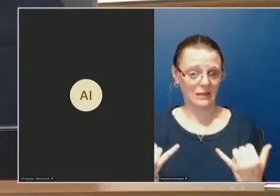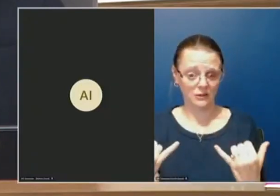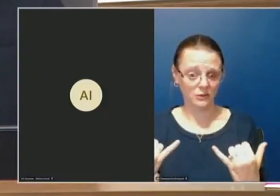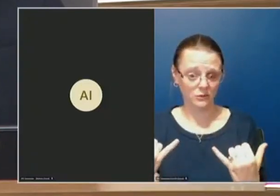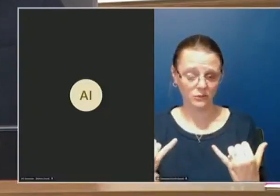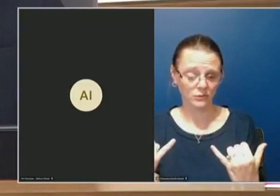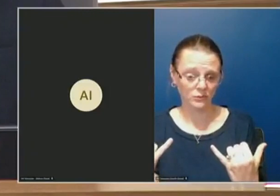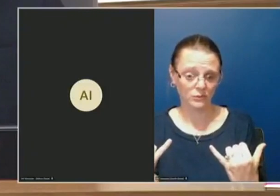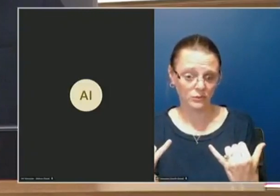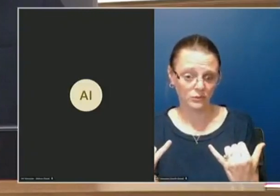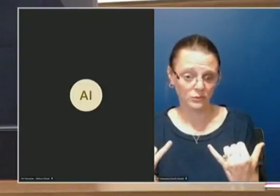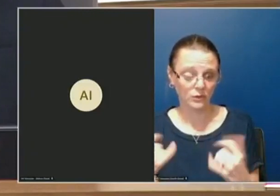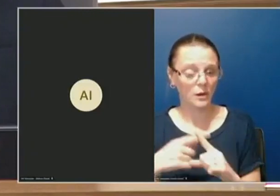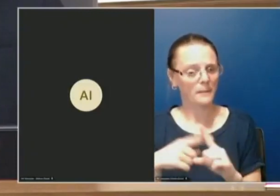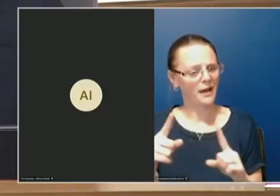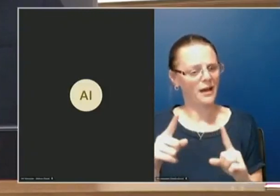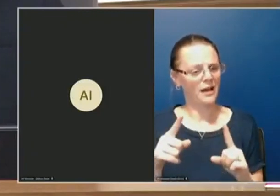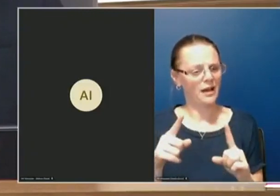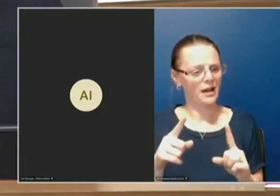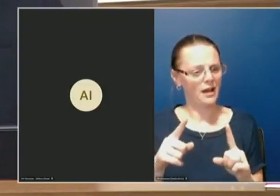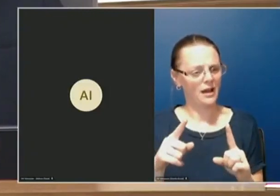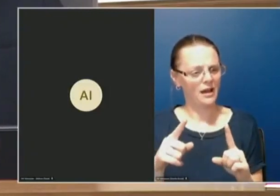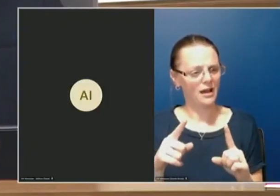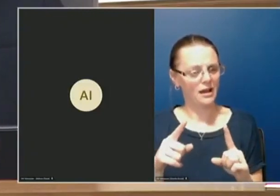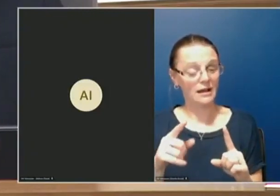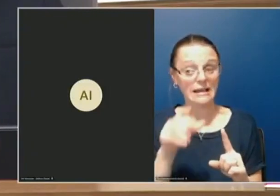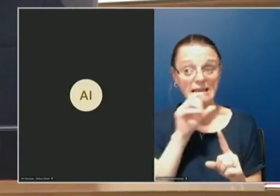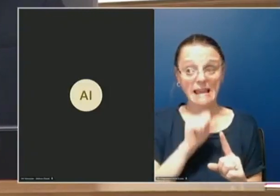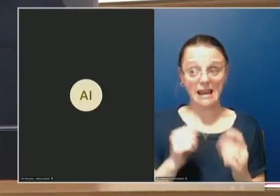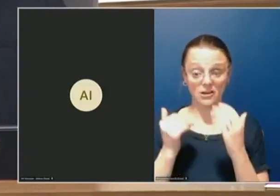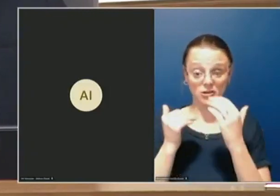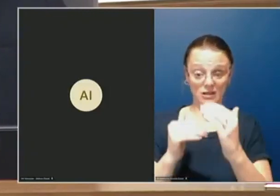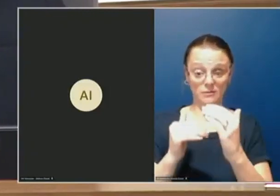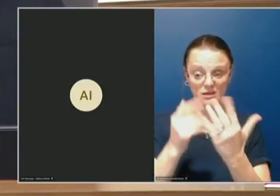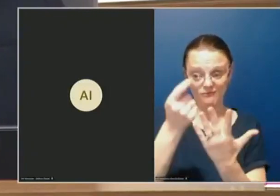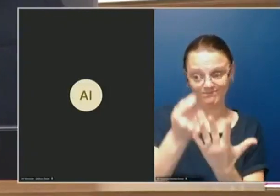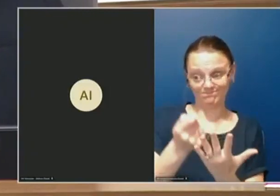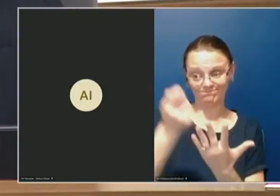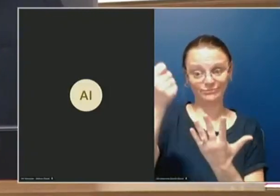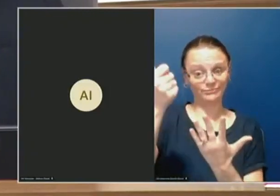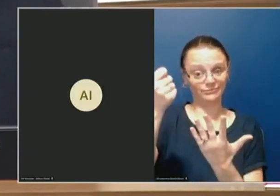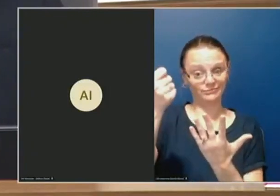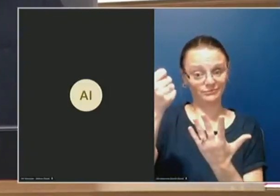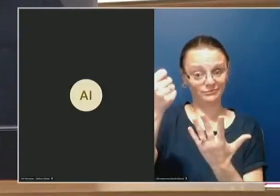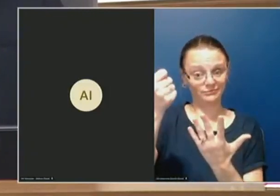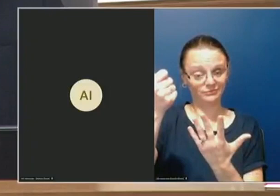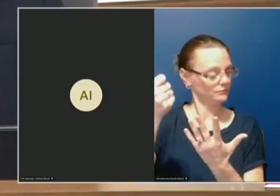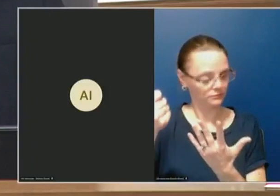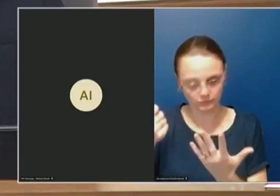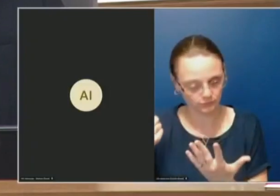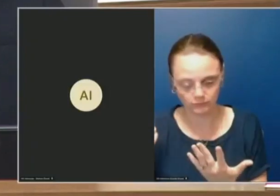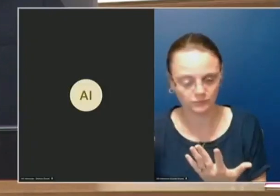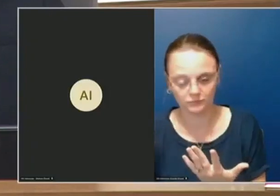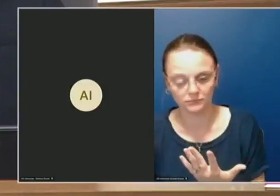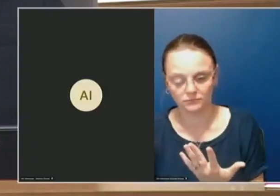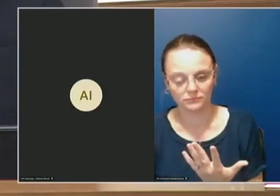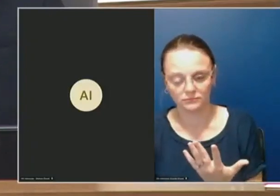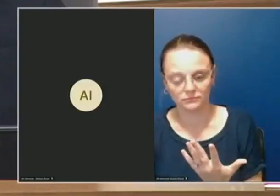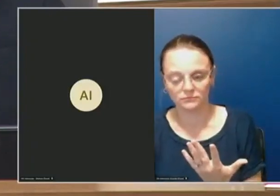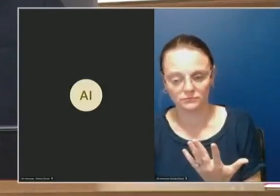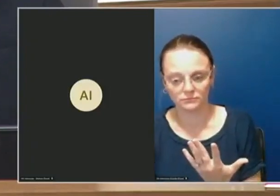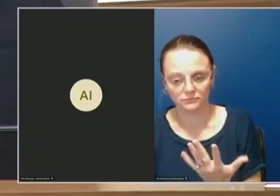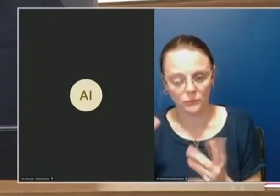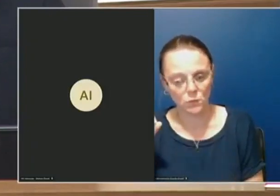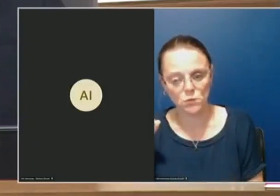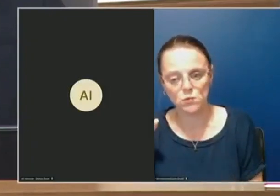but to remove an age restriction whatsoever is very horrific